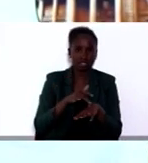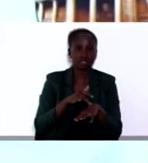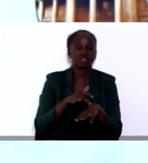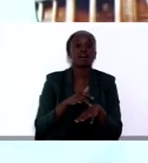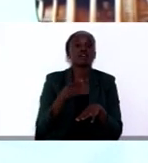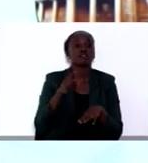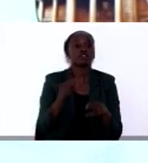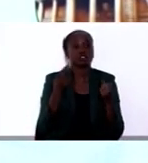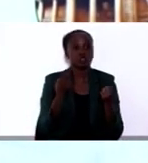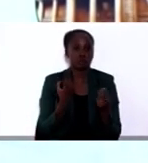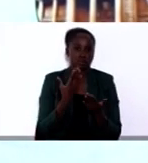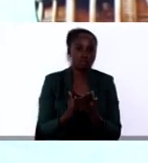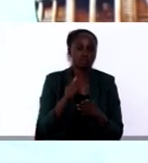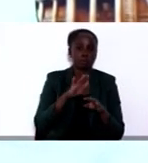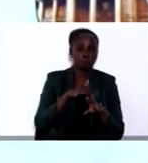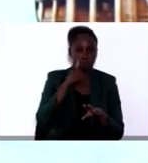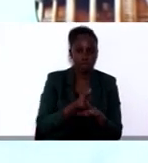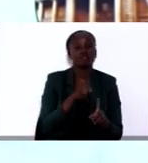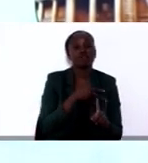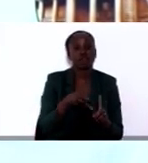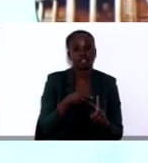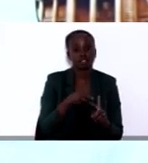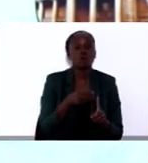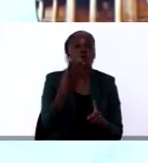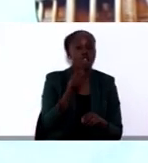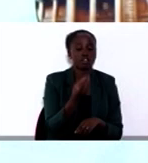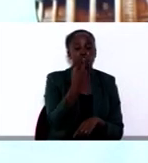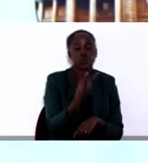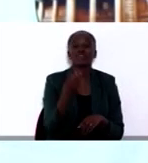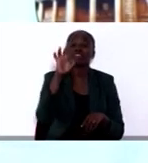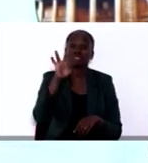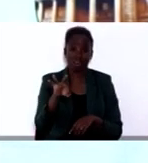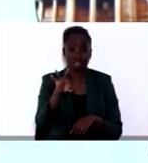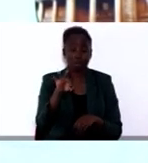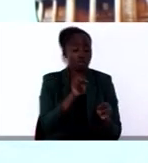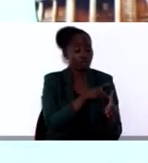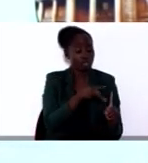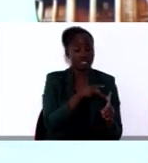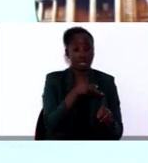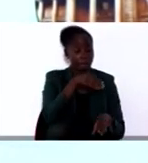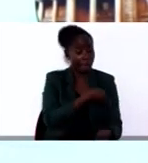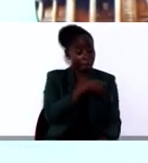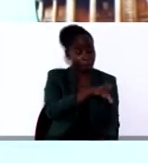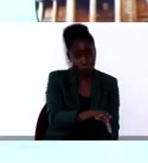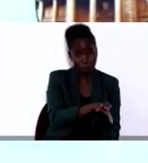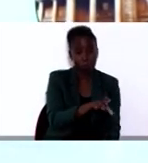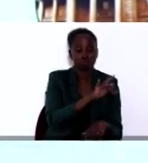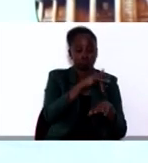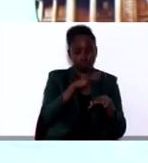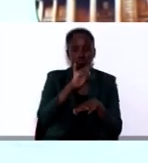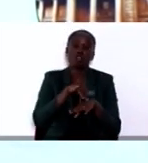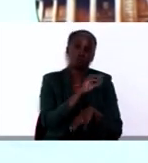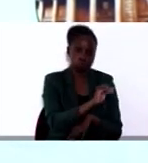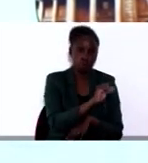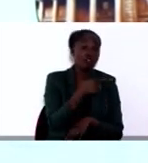of gender-based violence in Gauteng. We have 23 victim empowerment centers that are going to provide